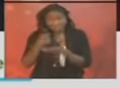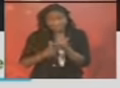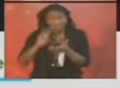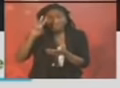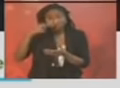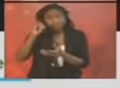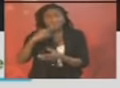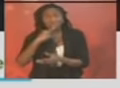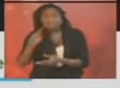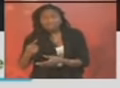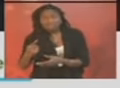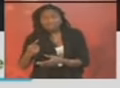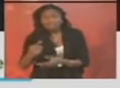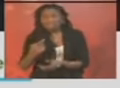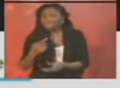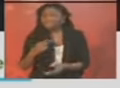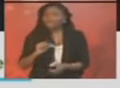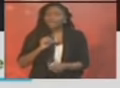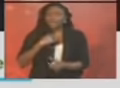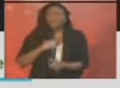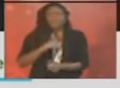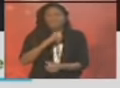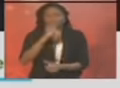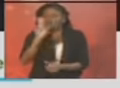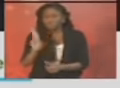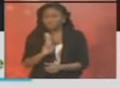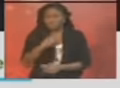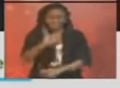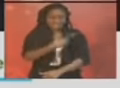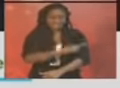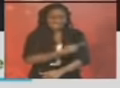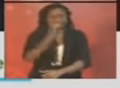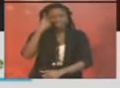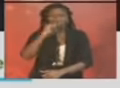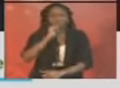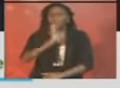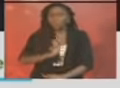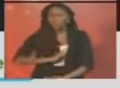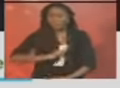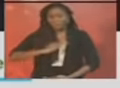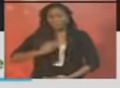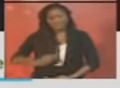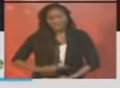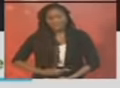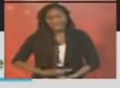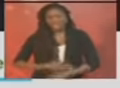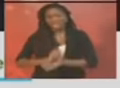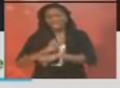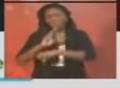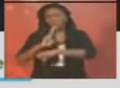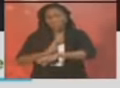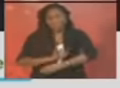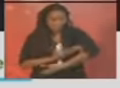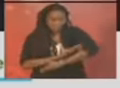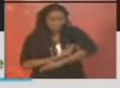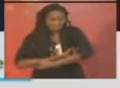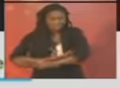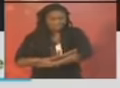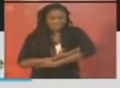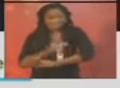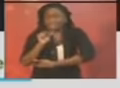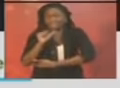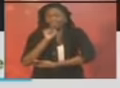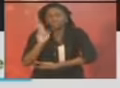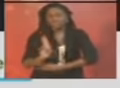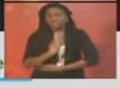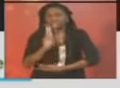authorized for use in Trinidad and Tobago for pregnant or breastfeeding women during the initial rollout. So can you come